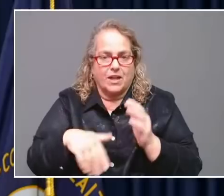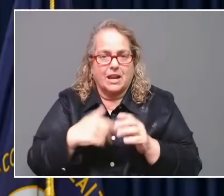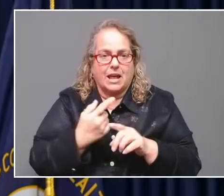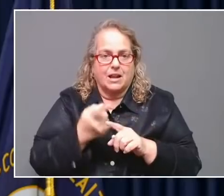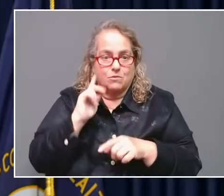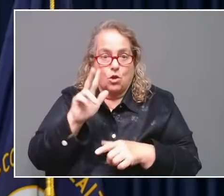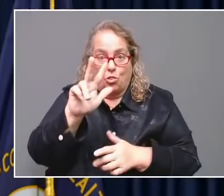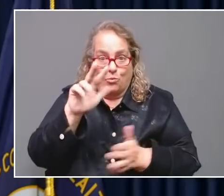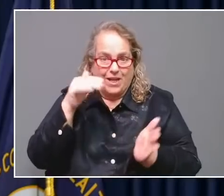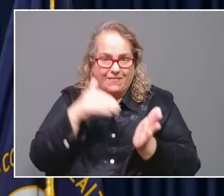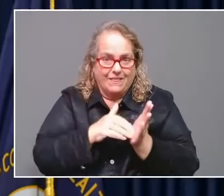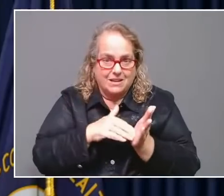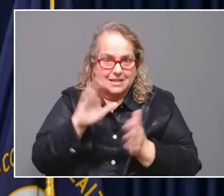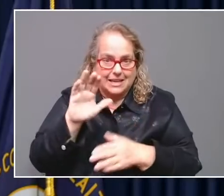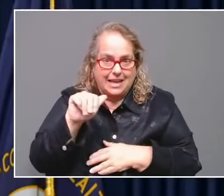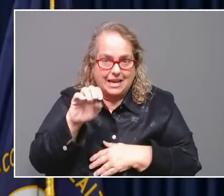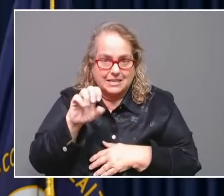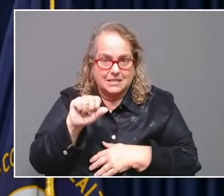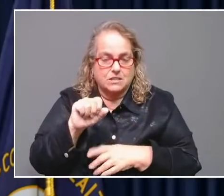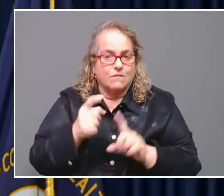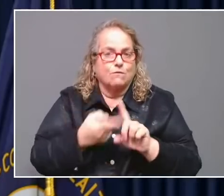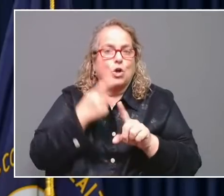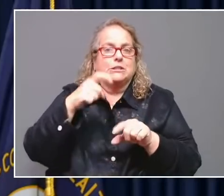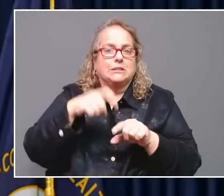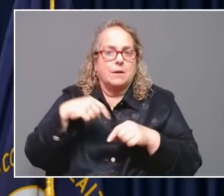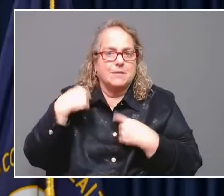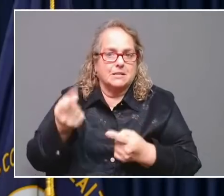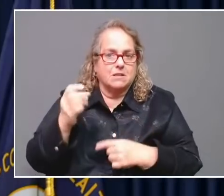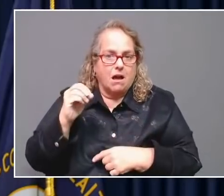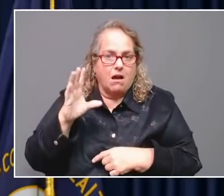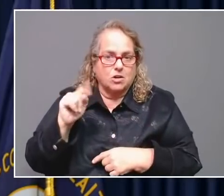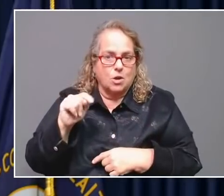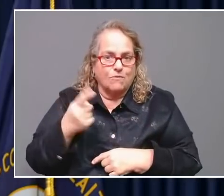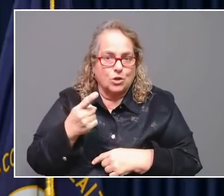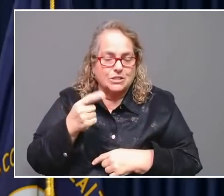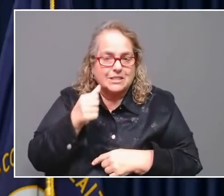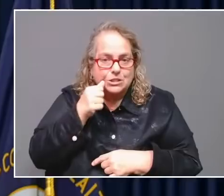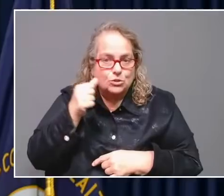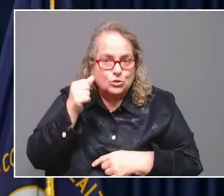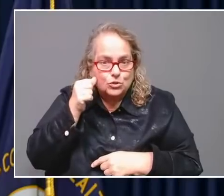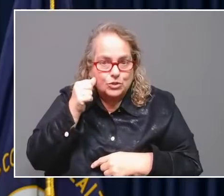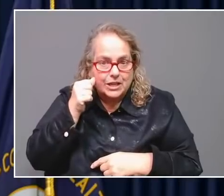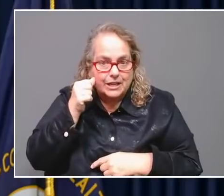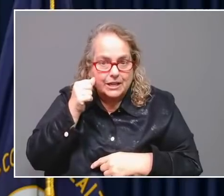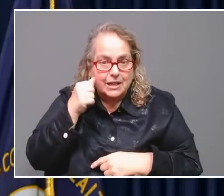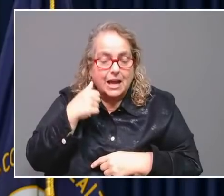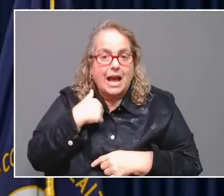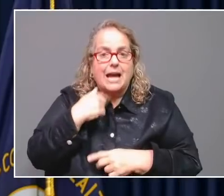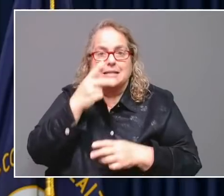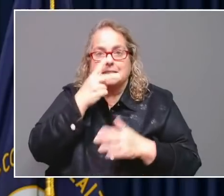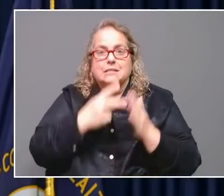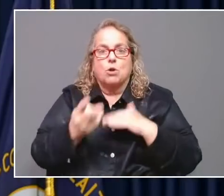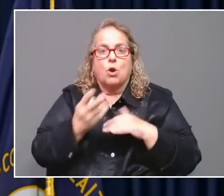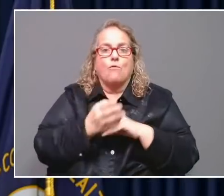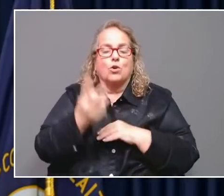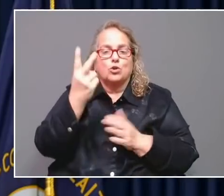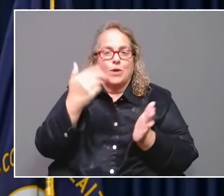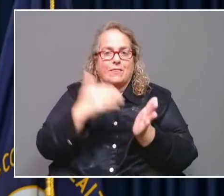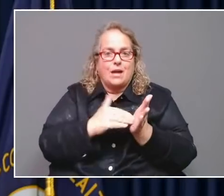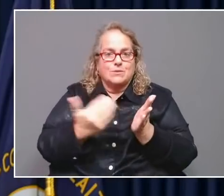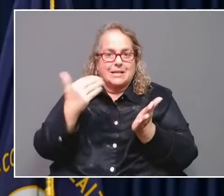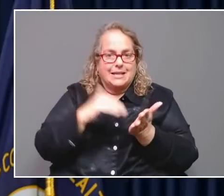cases for the first time since October 1st yesterday. I anticipate we will have over 2,000 cases again